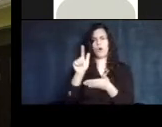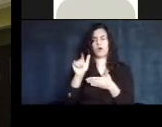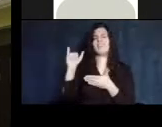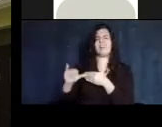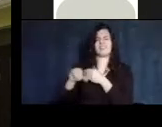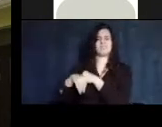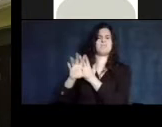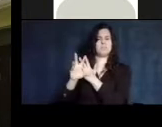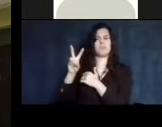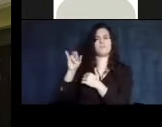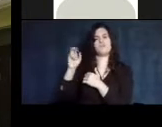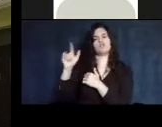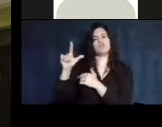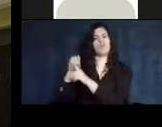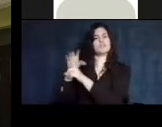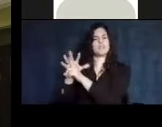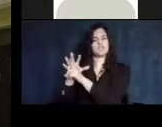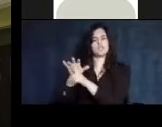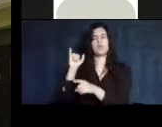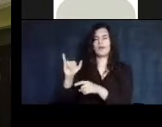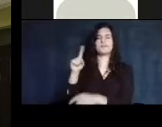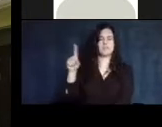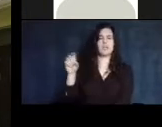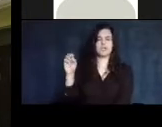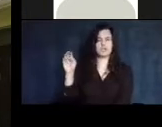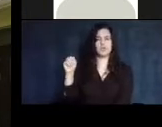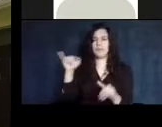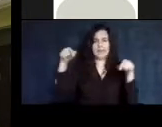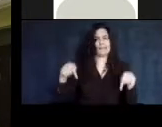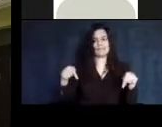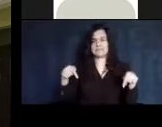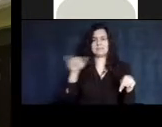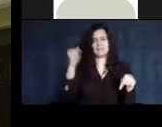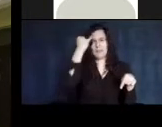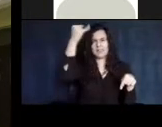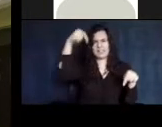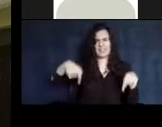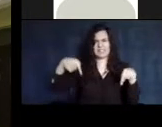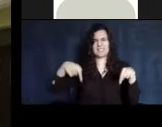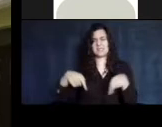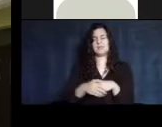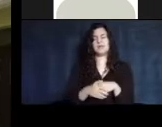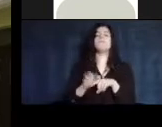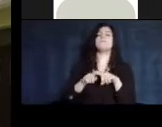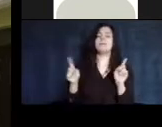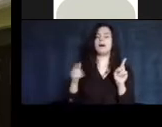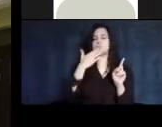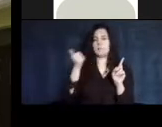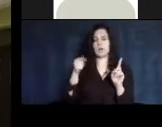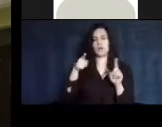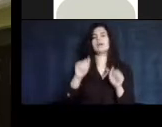orientation. So it'll be similar to a Zoom call, just like this, but you'll get to interact, ask